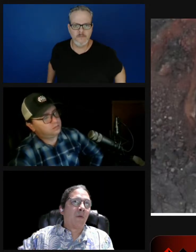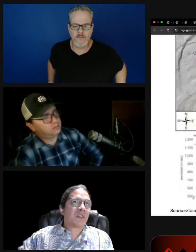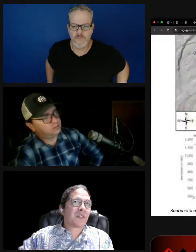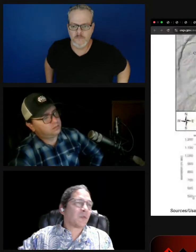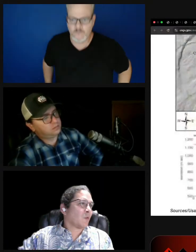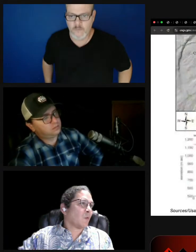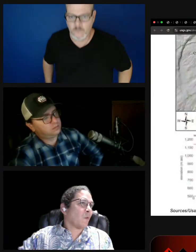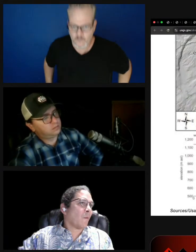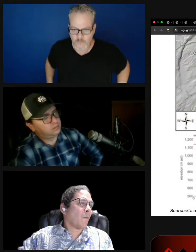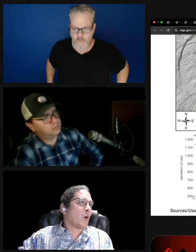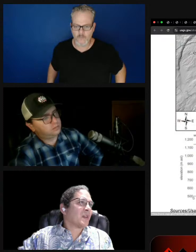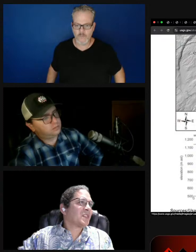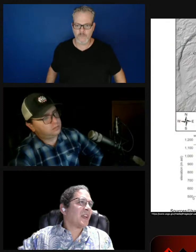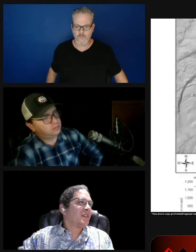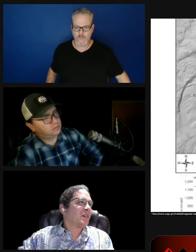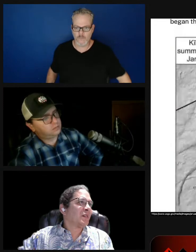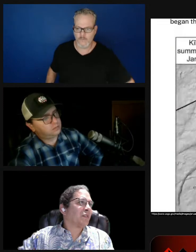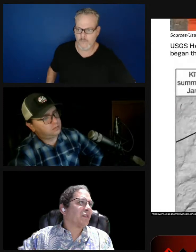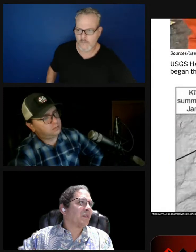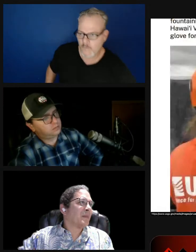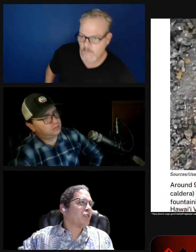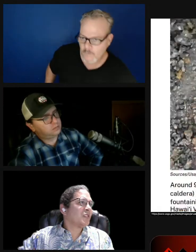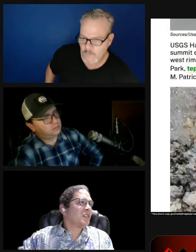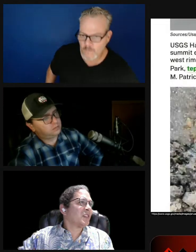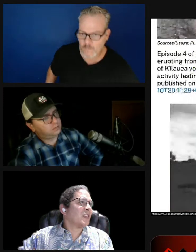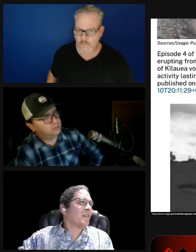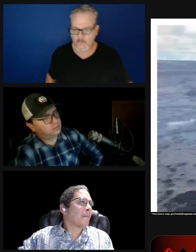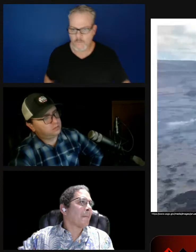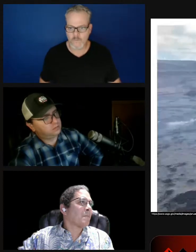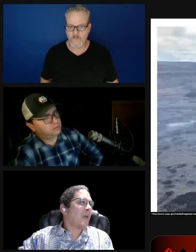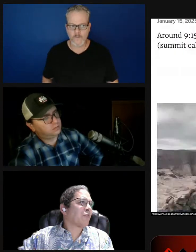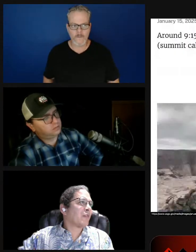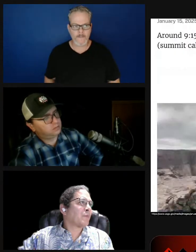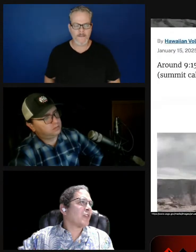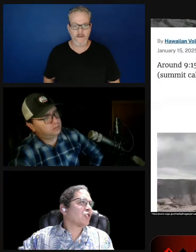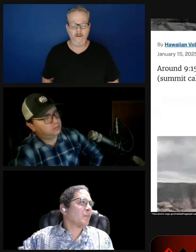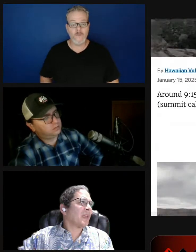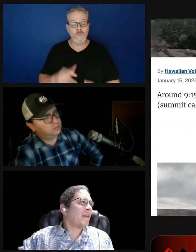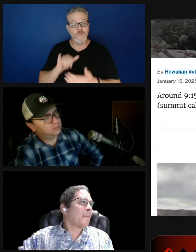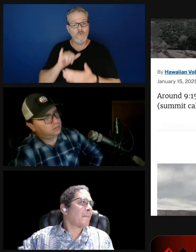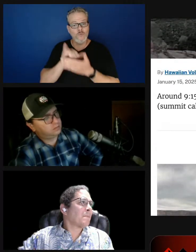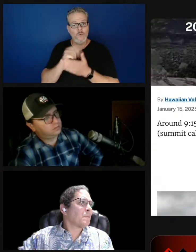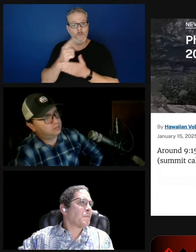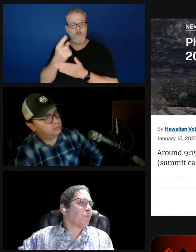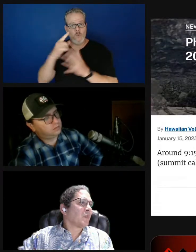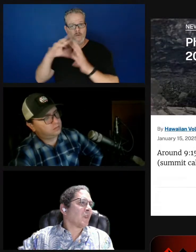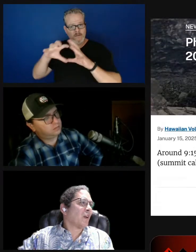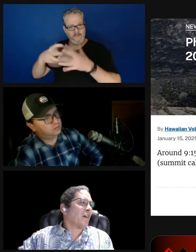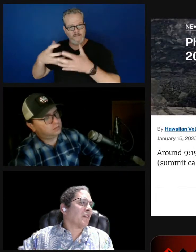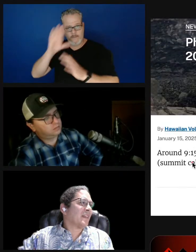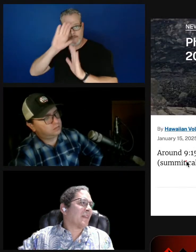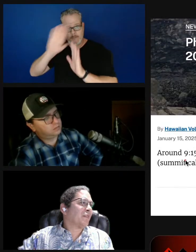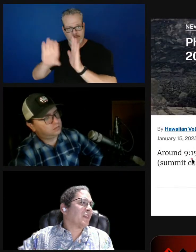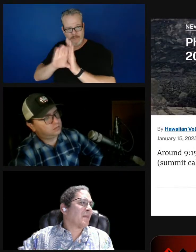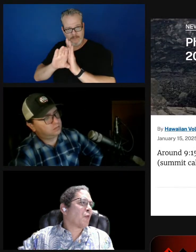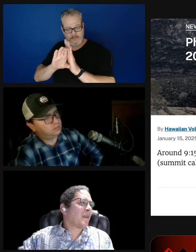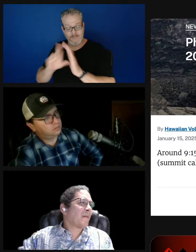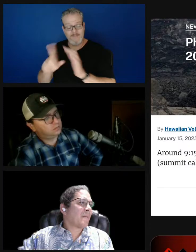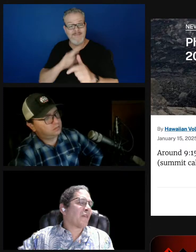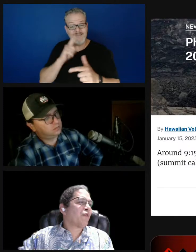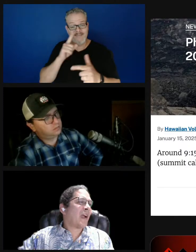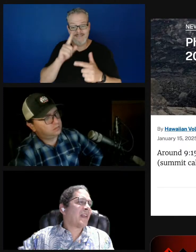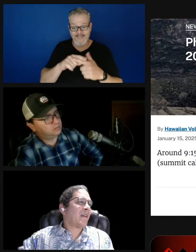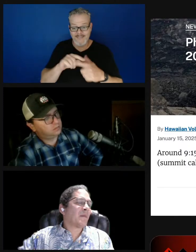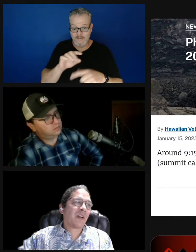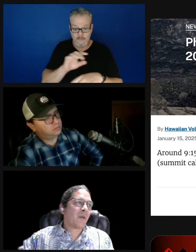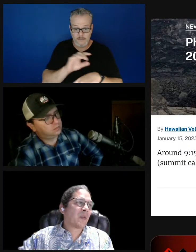So that was one set of images, and then after the eruption actually began at 9:15 in the morning